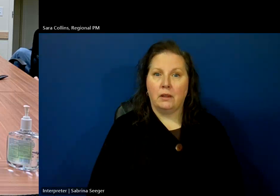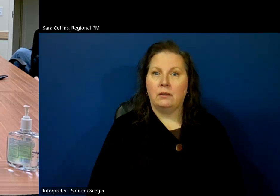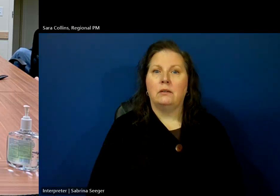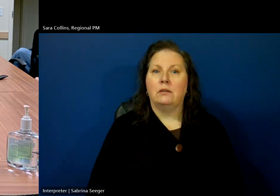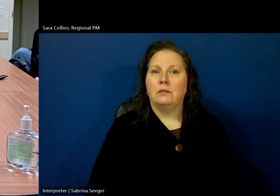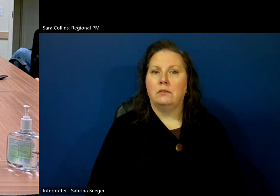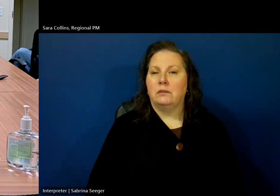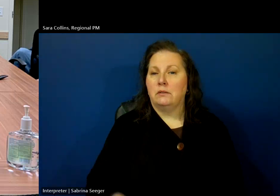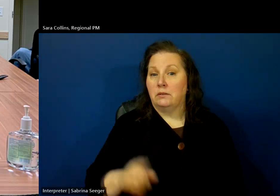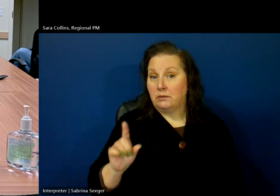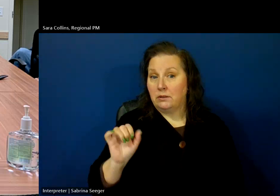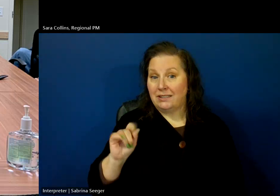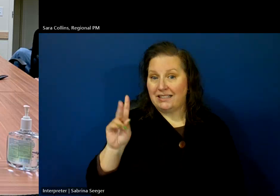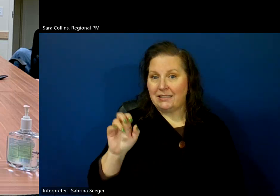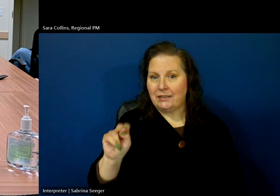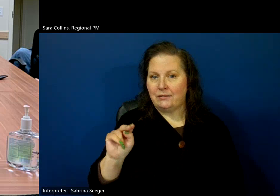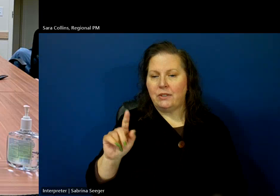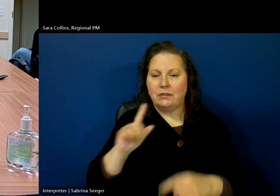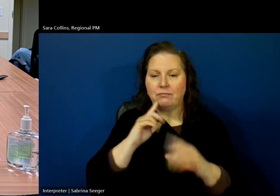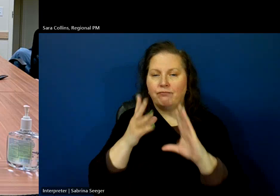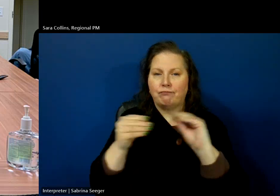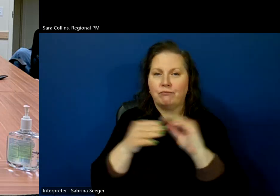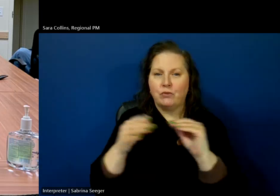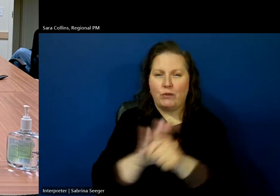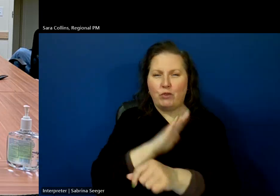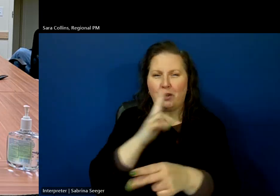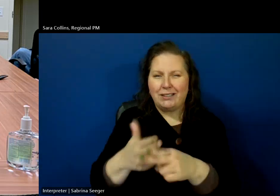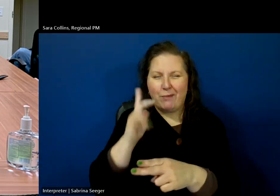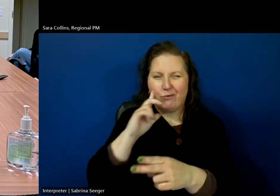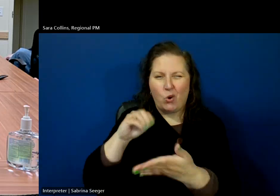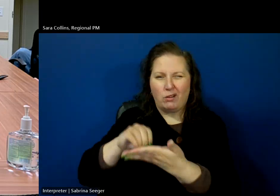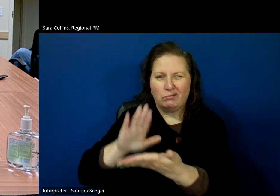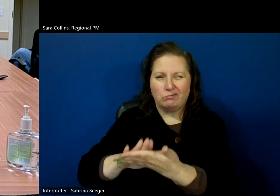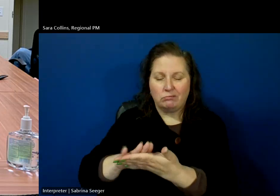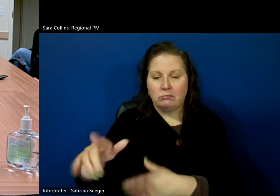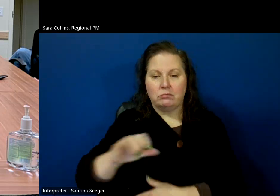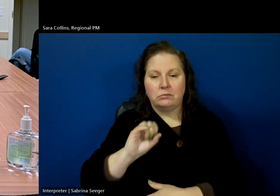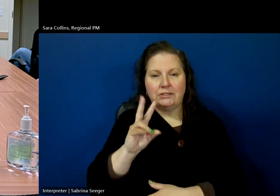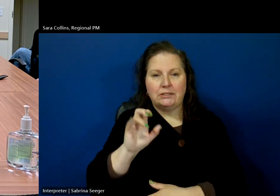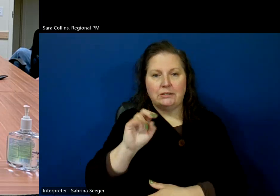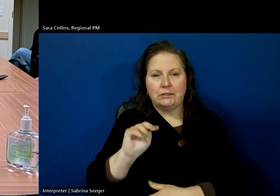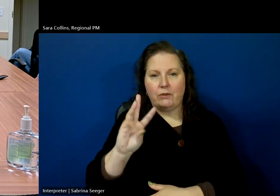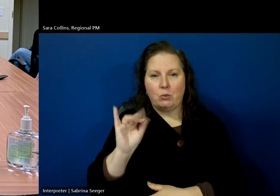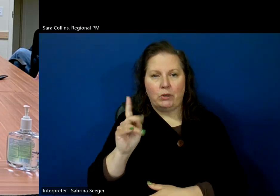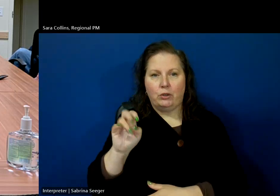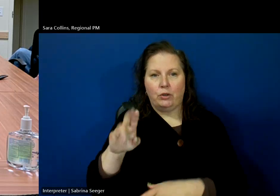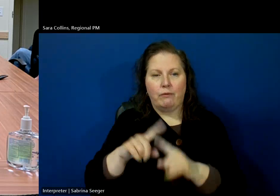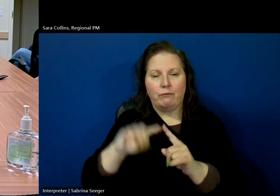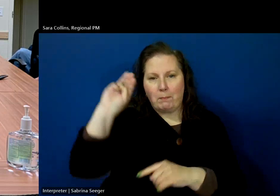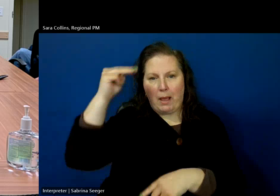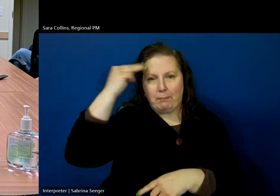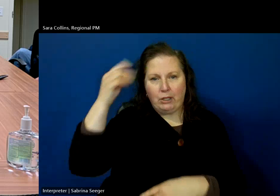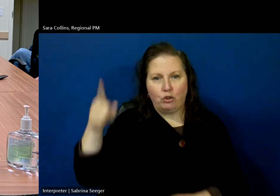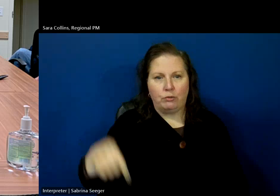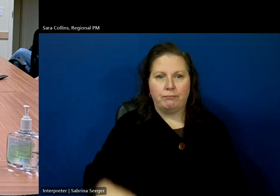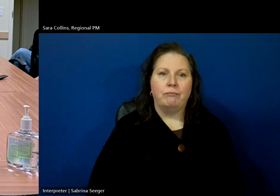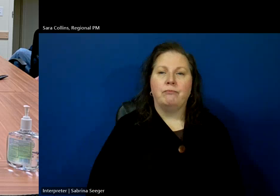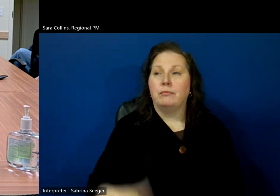Stephen, would you be able to state your full name for the record too? Sure, Stephen Whitaker from Montpelier. Thank you.